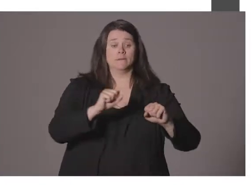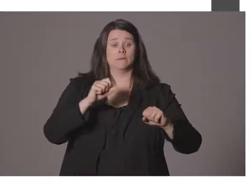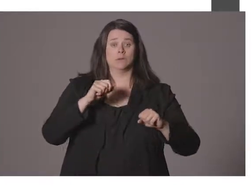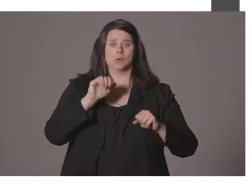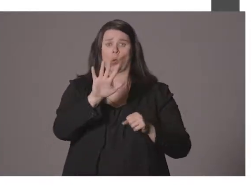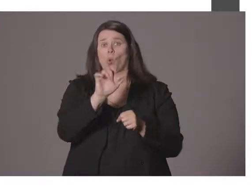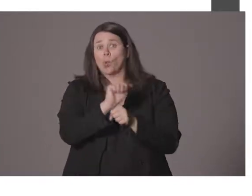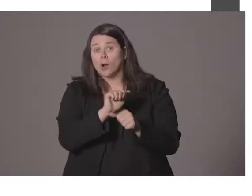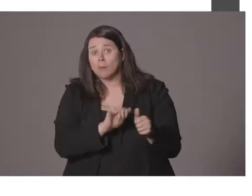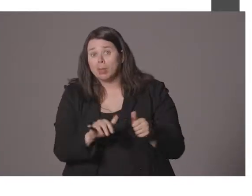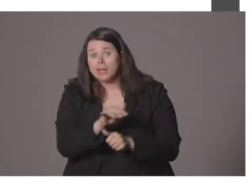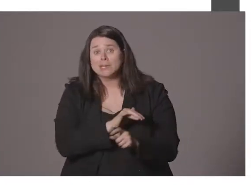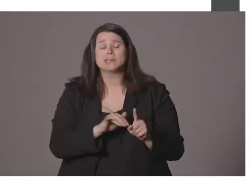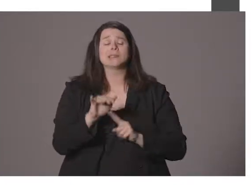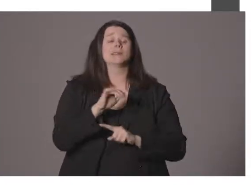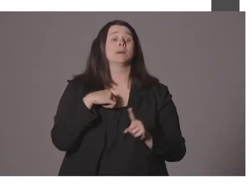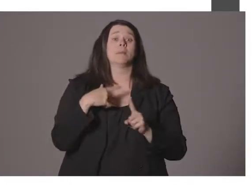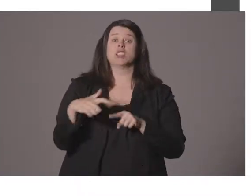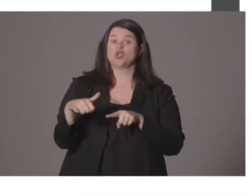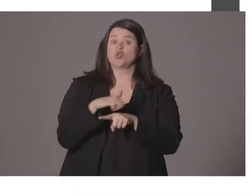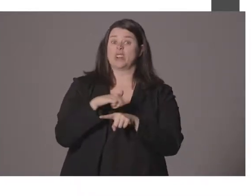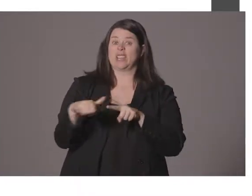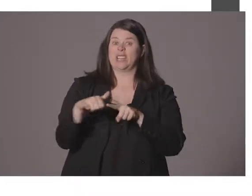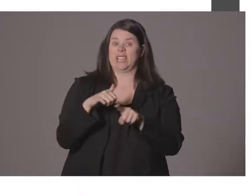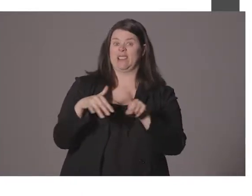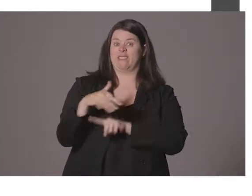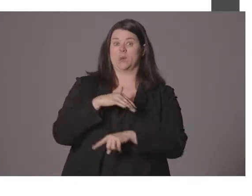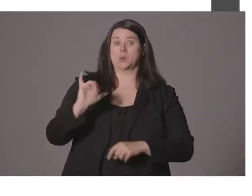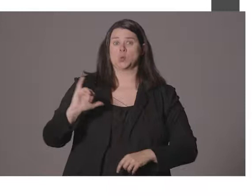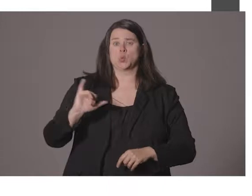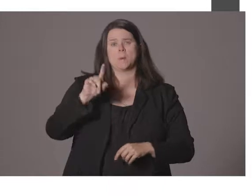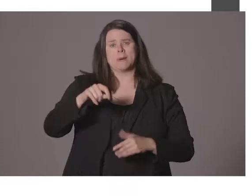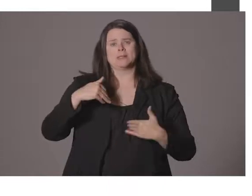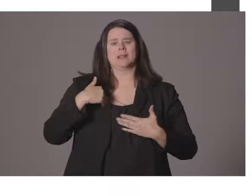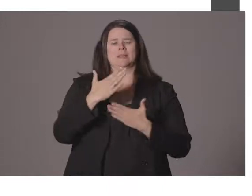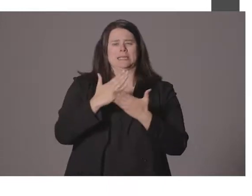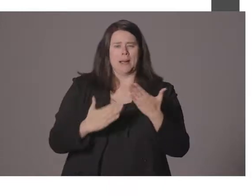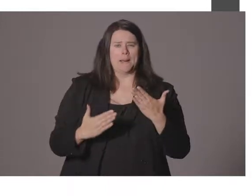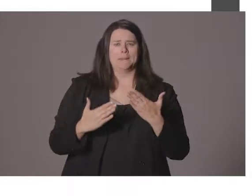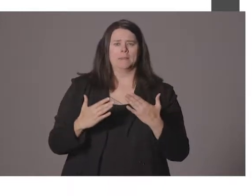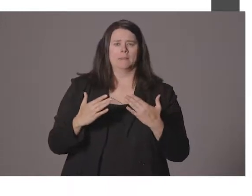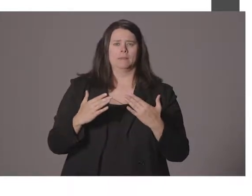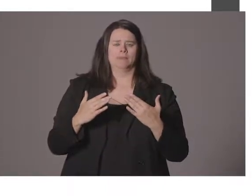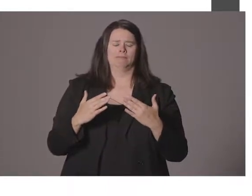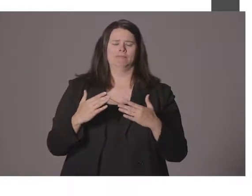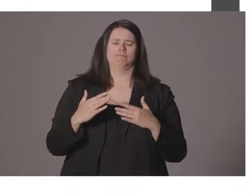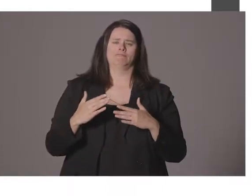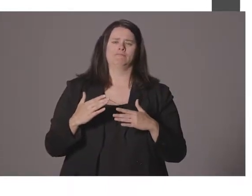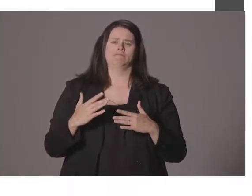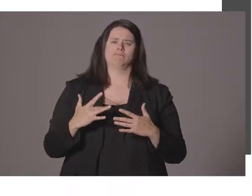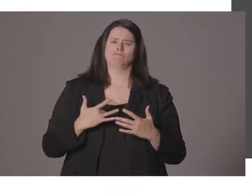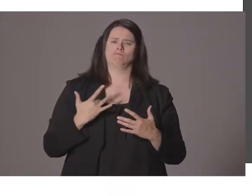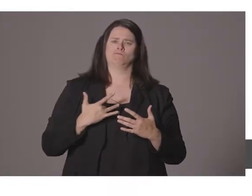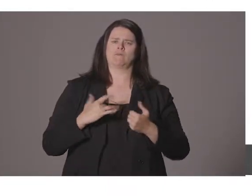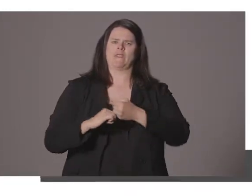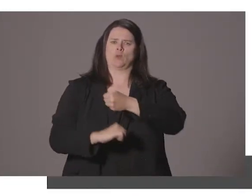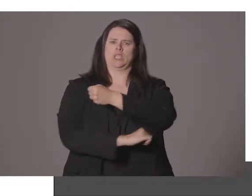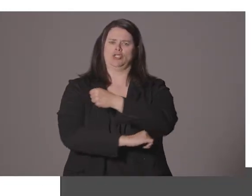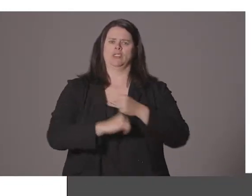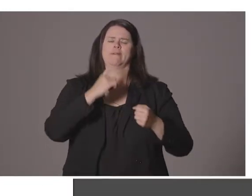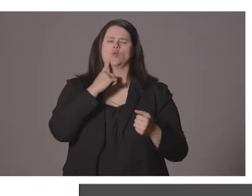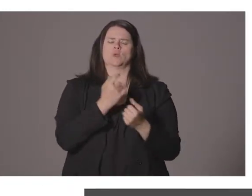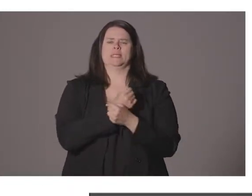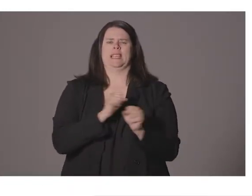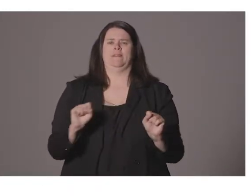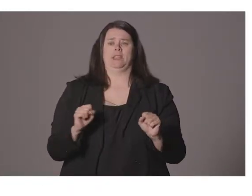do, but in a training environment even, to have some baseline sense of safety. So there's a safe